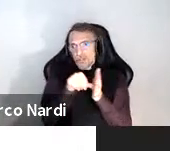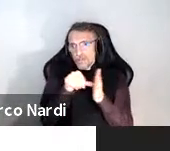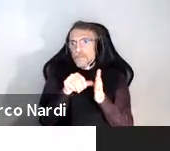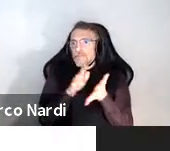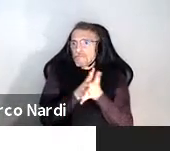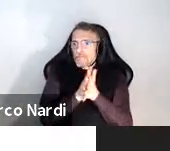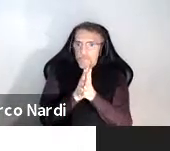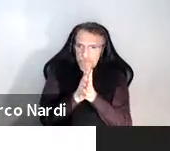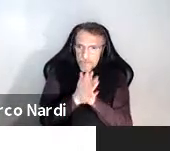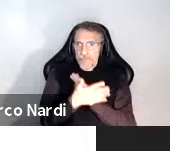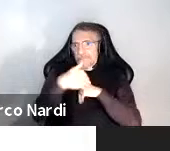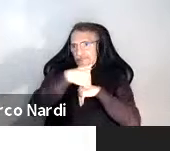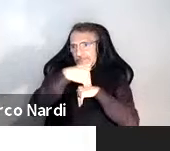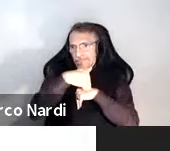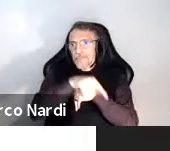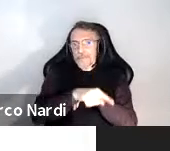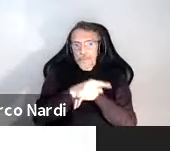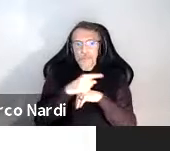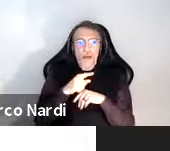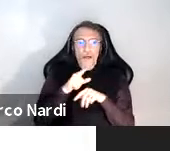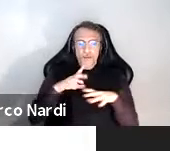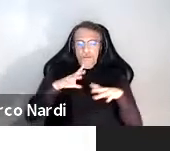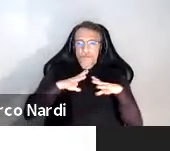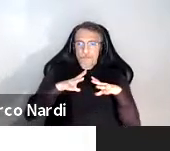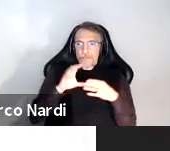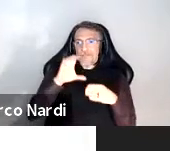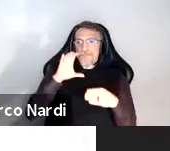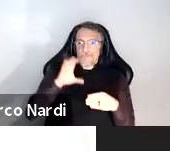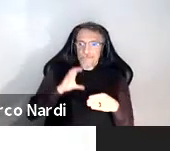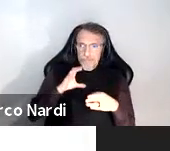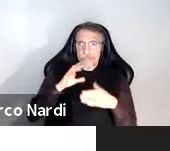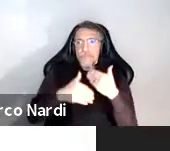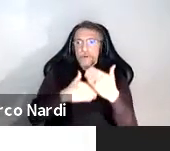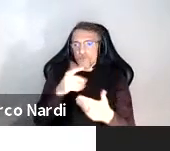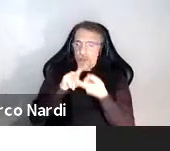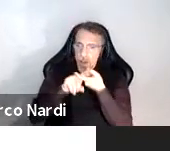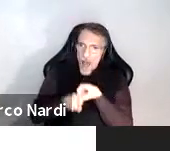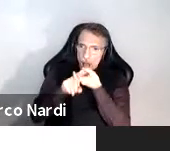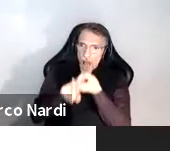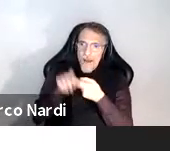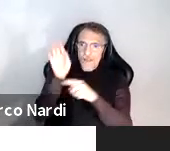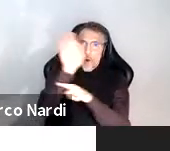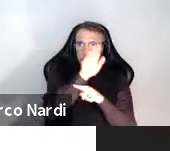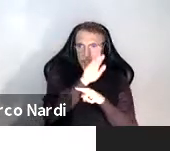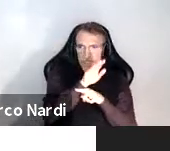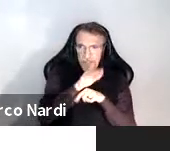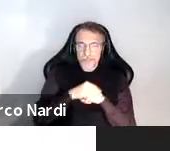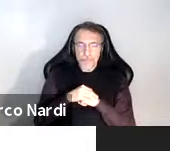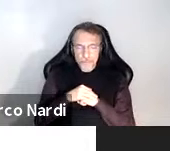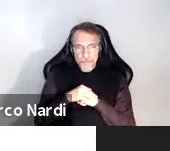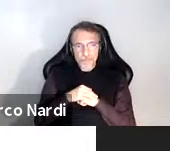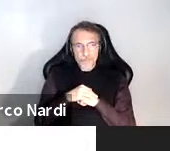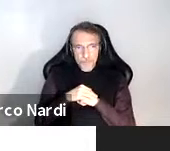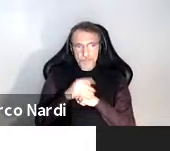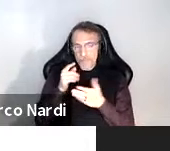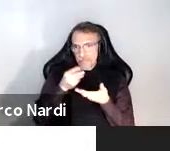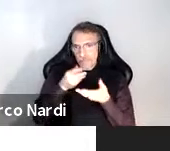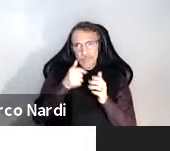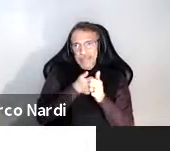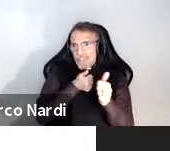as undiversified export base and heavy reliance on foreign inputs for their